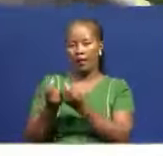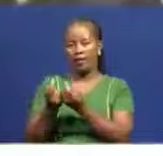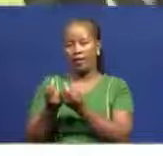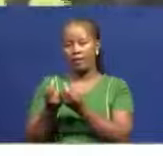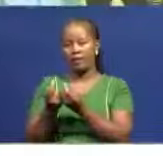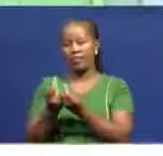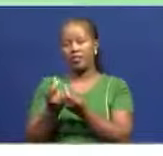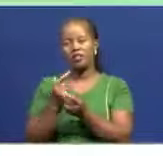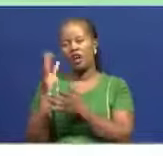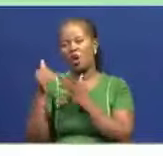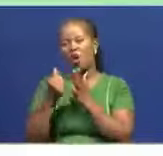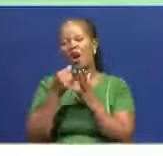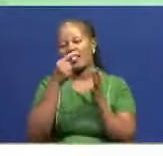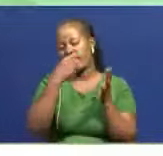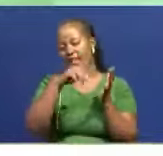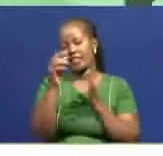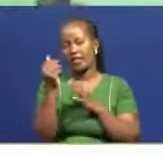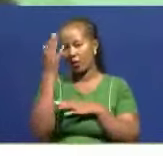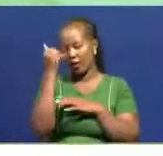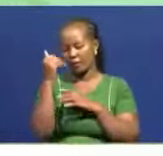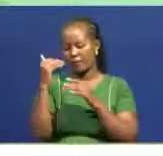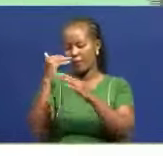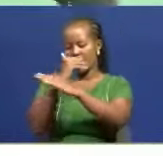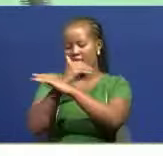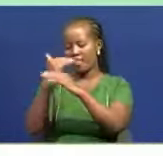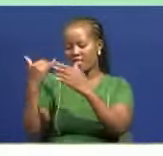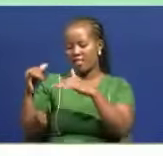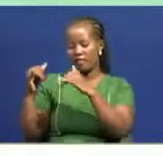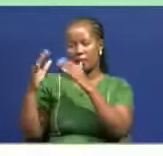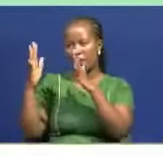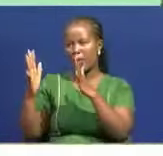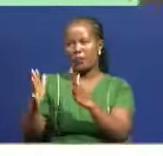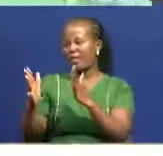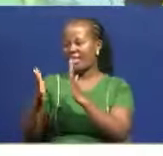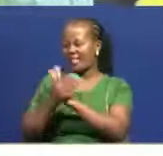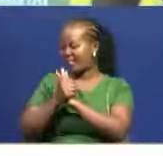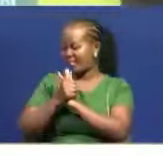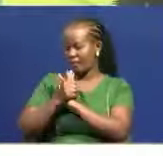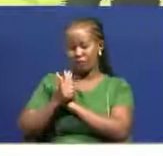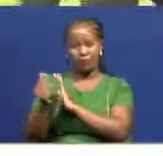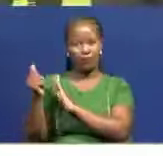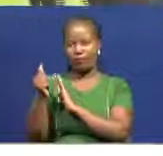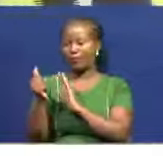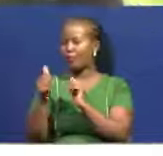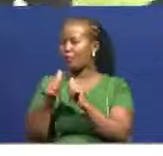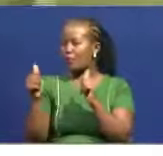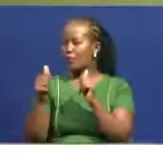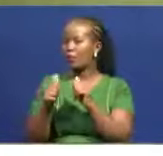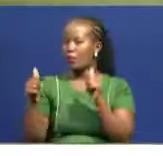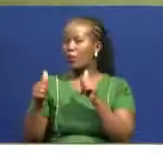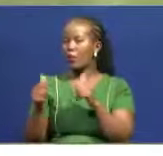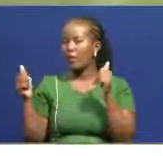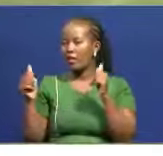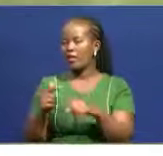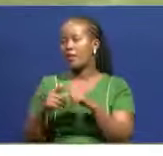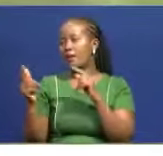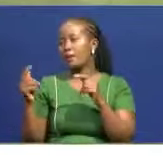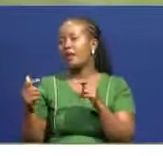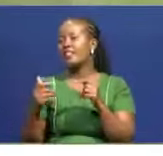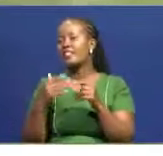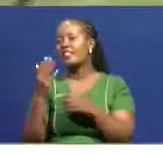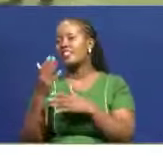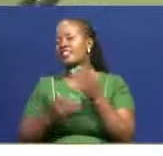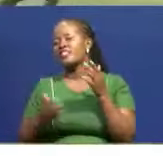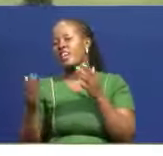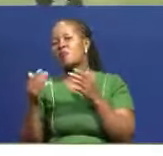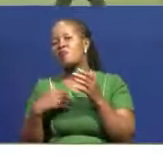They are right, because if you look at Zimbabwe players, they're very polished. But remember, Zimbabwe play Curry Cup under 13. They play Curry Cup